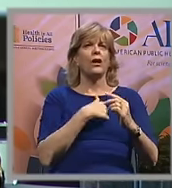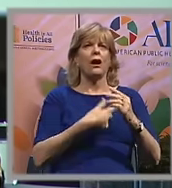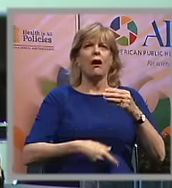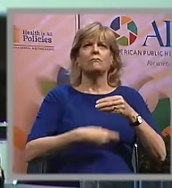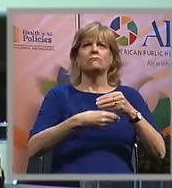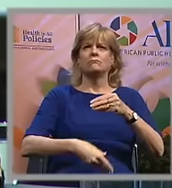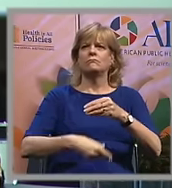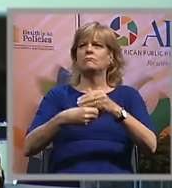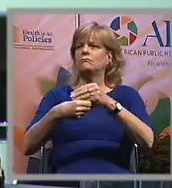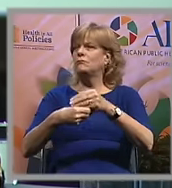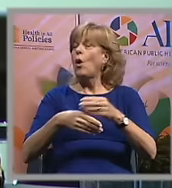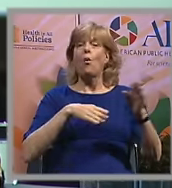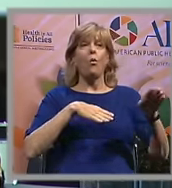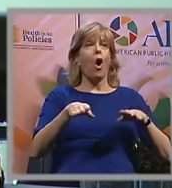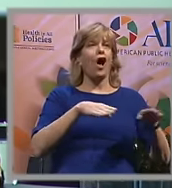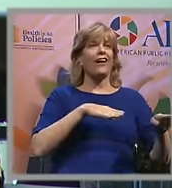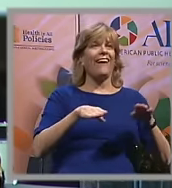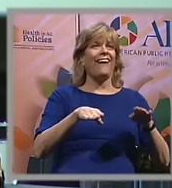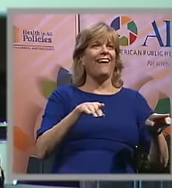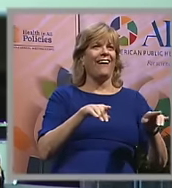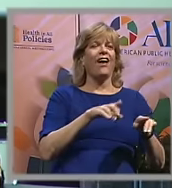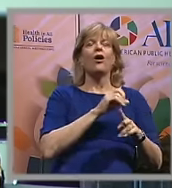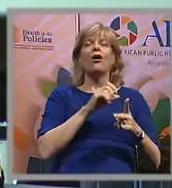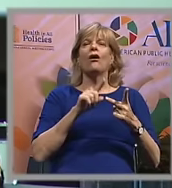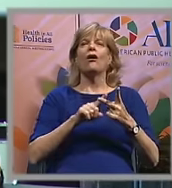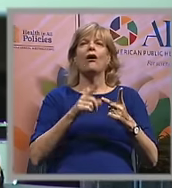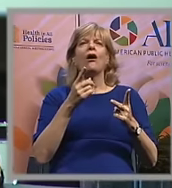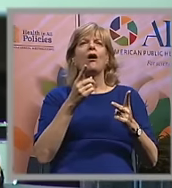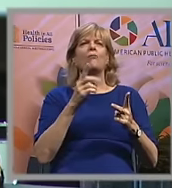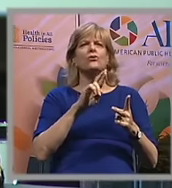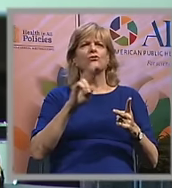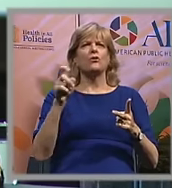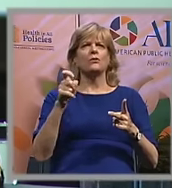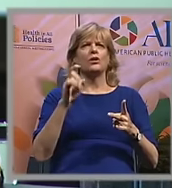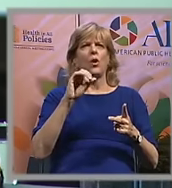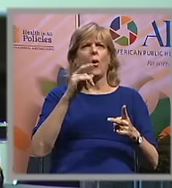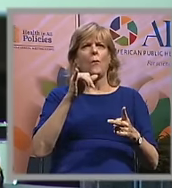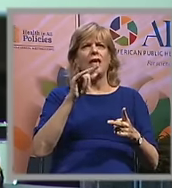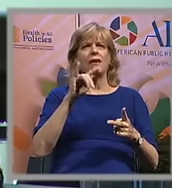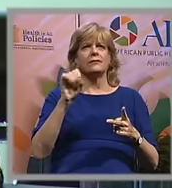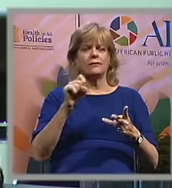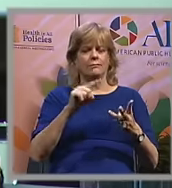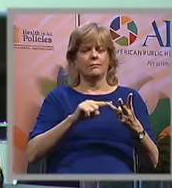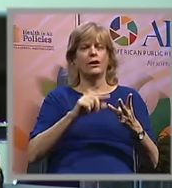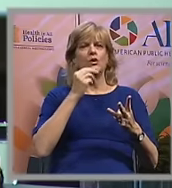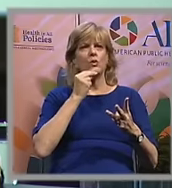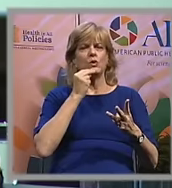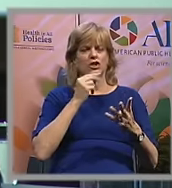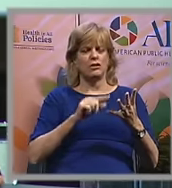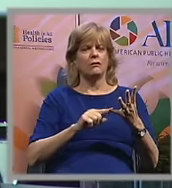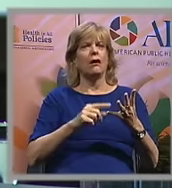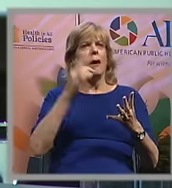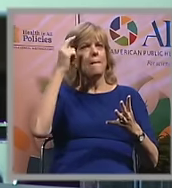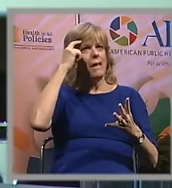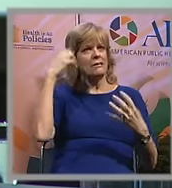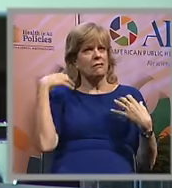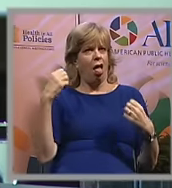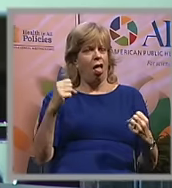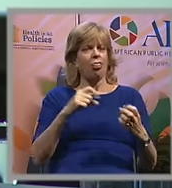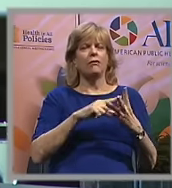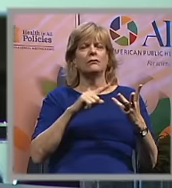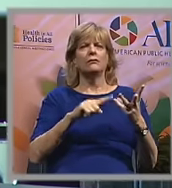walking and physical activity, on prescription opiates, and soon to come on nutrition, mental health, and emotional